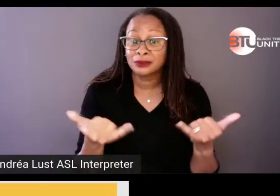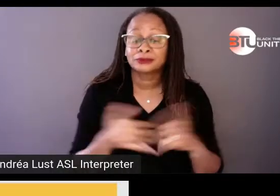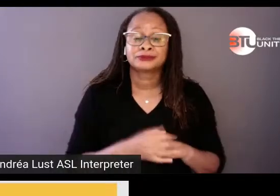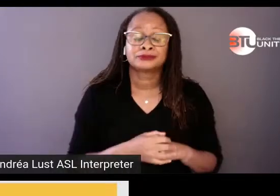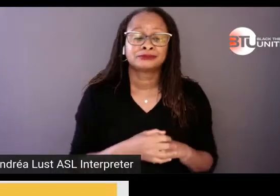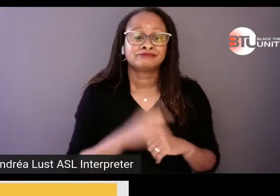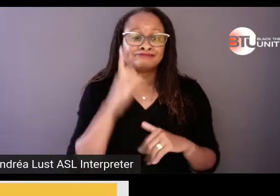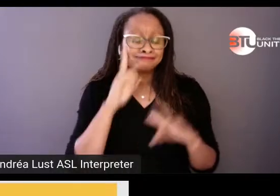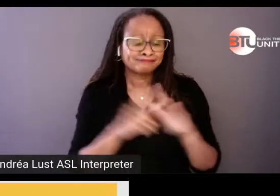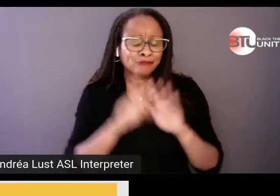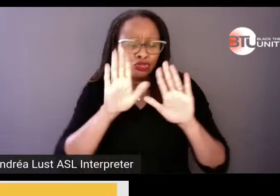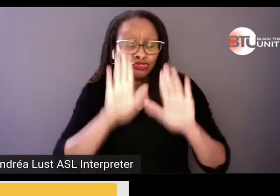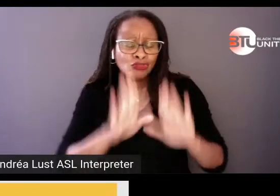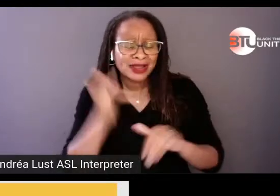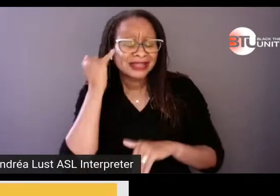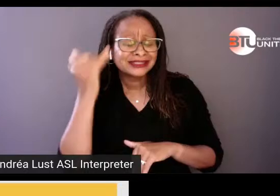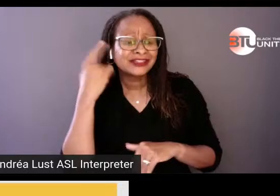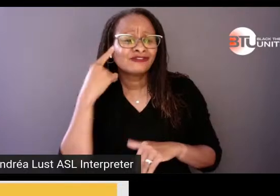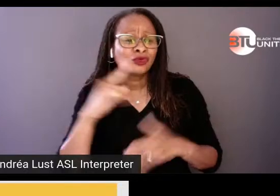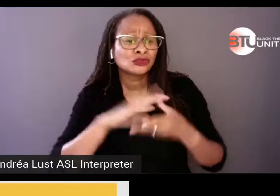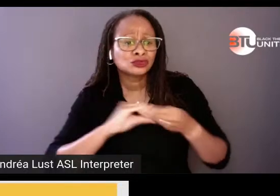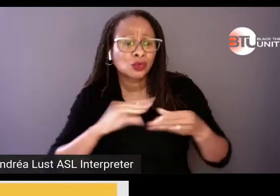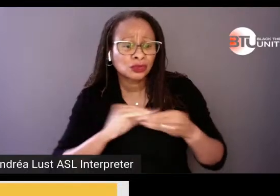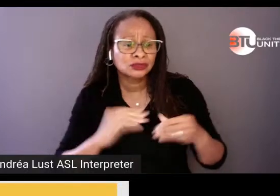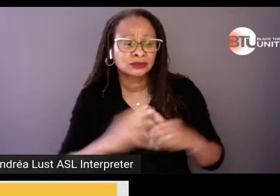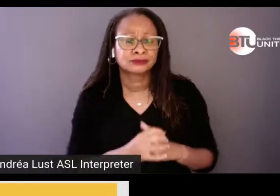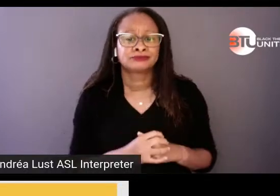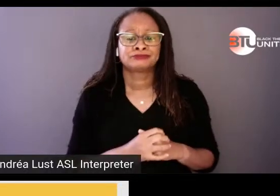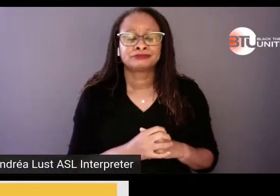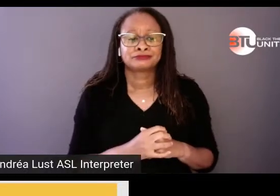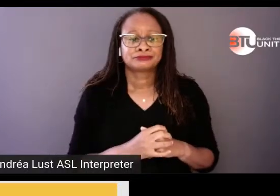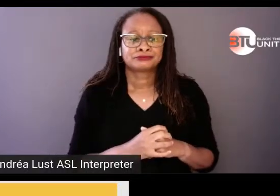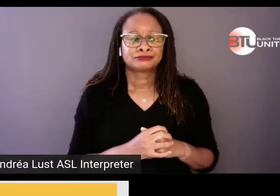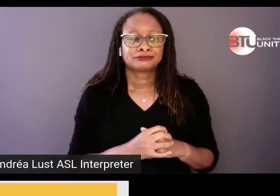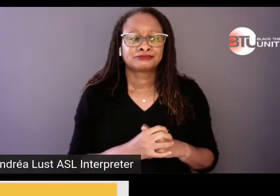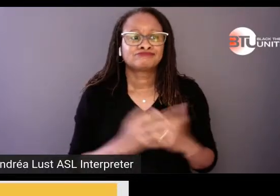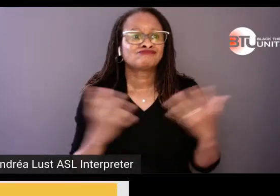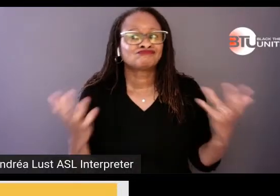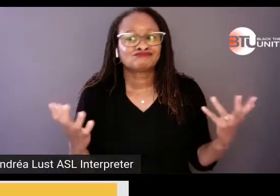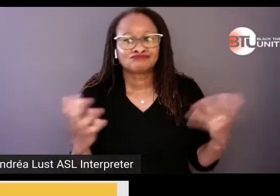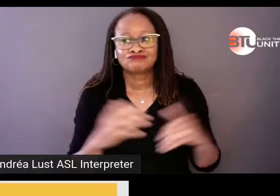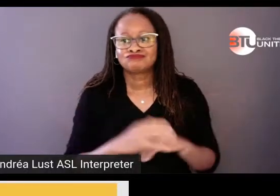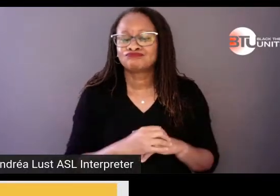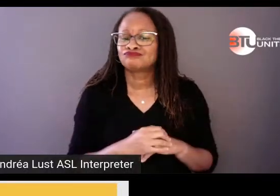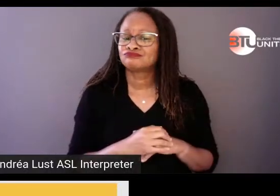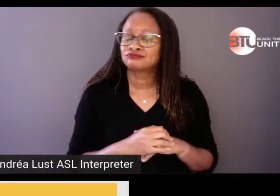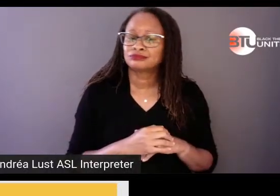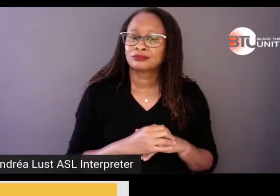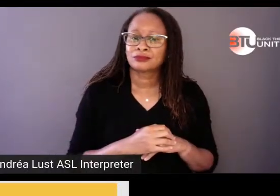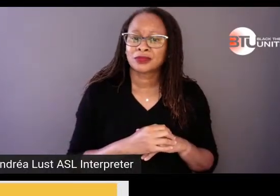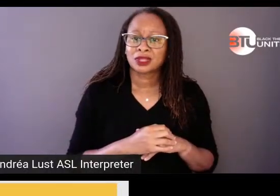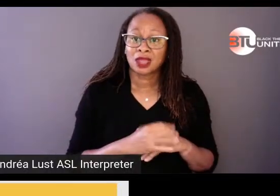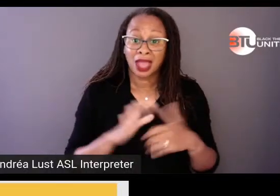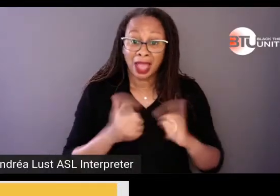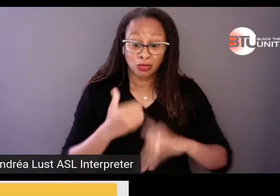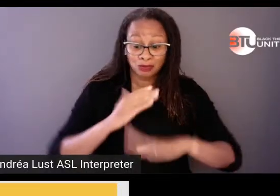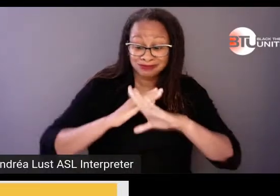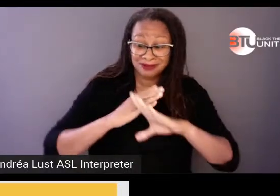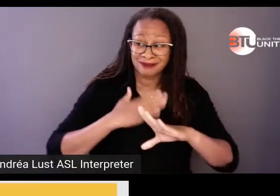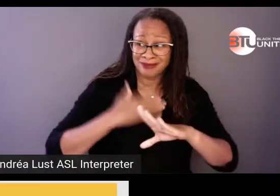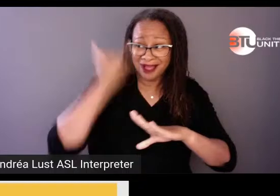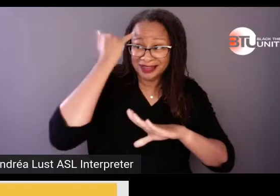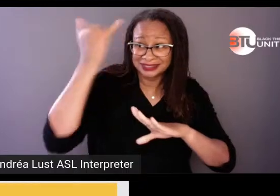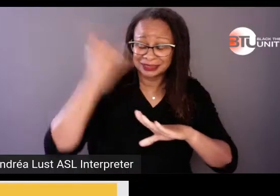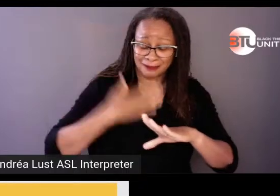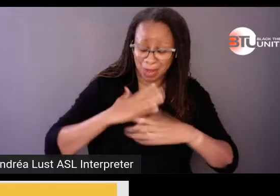come up with a great idea for a story. You are protecting, the way you protect that idea is